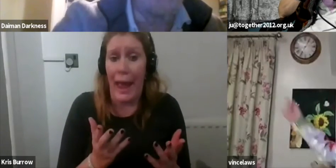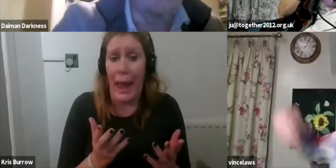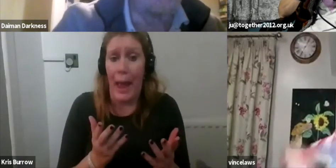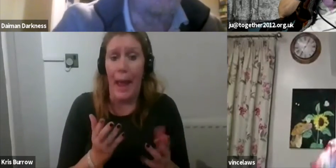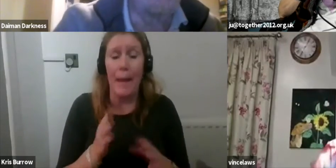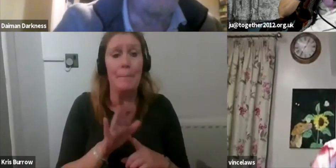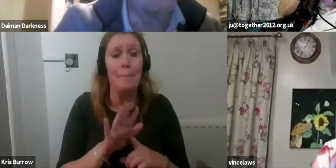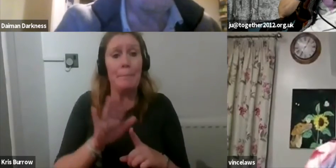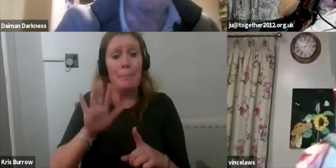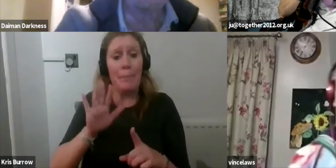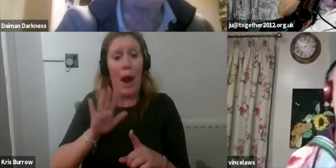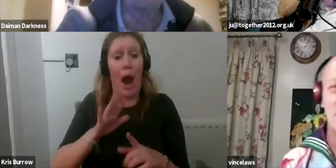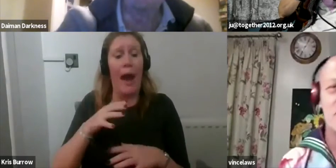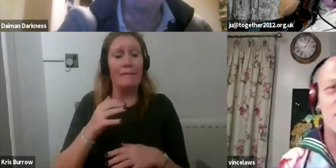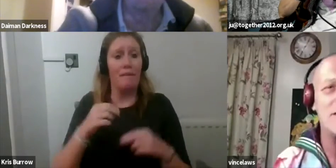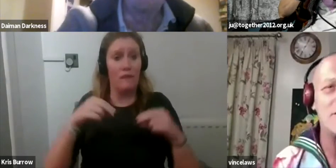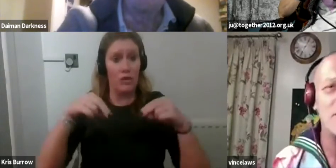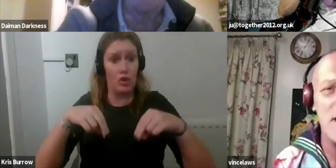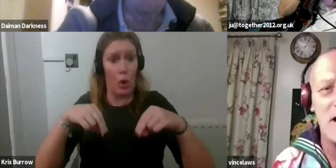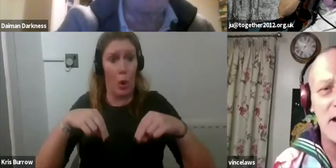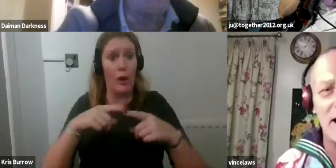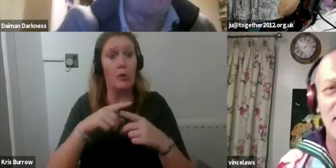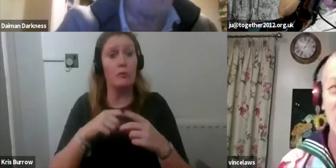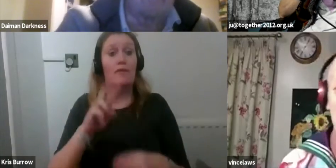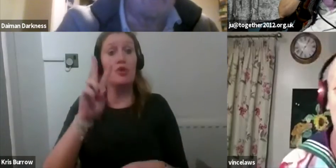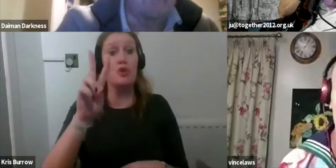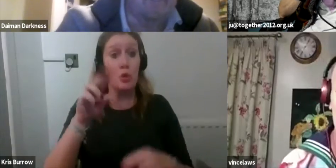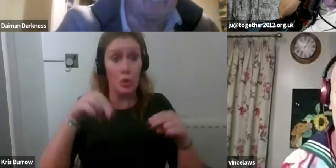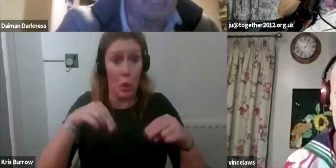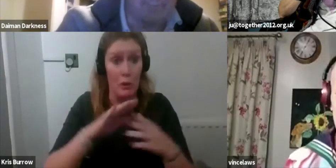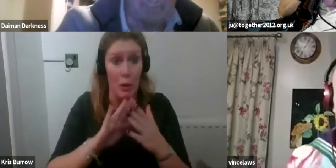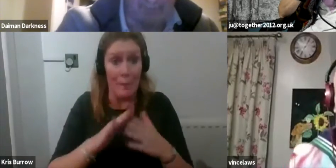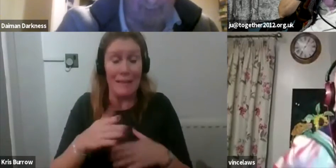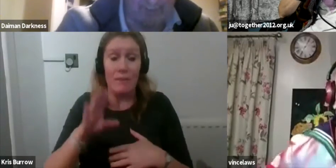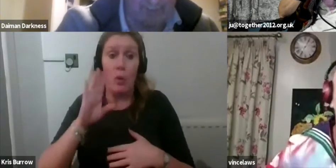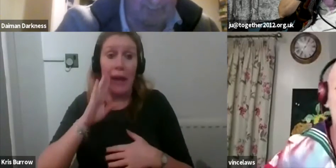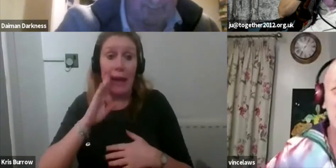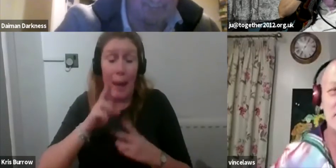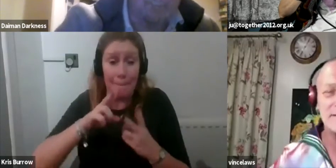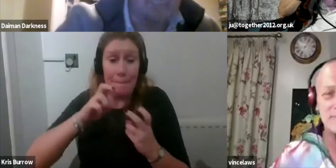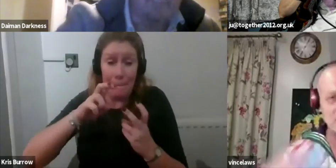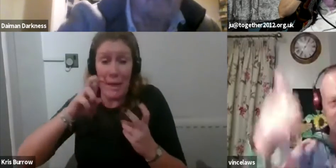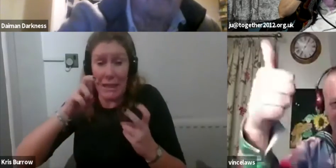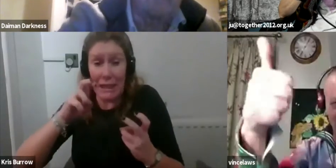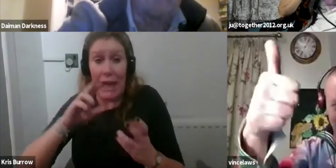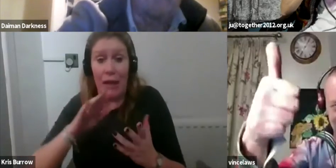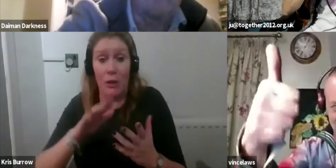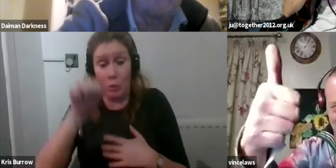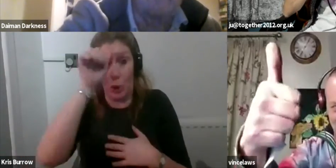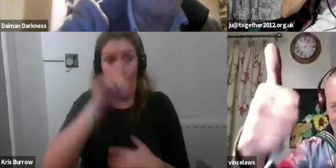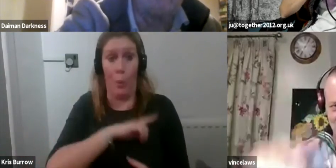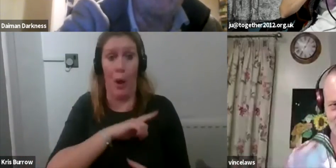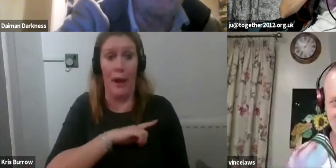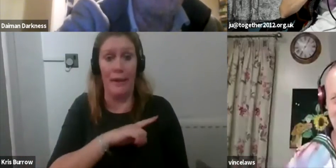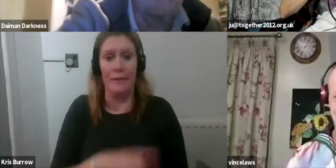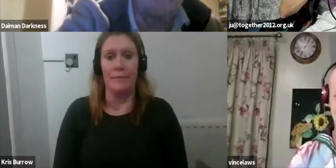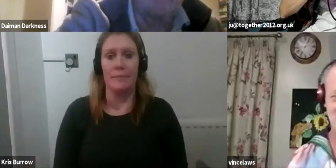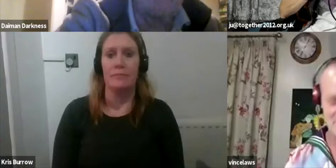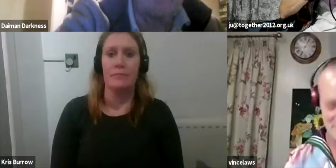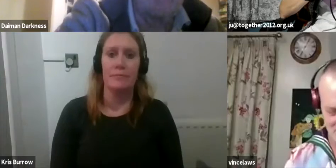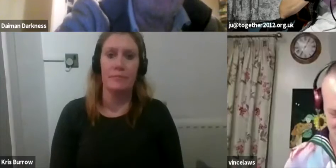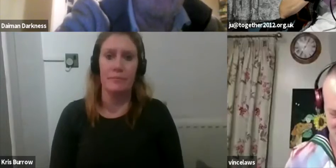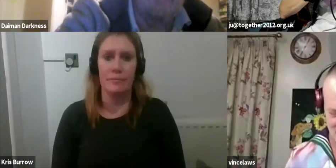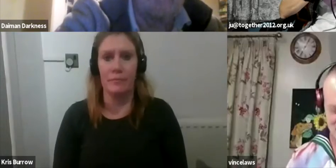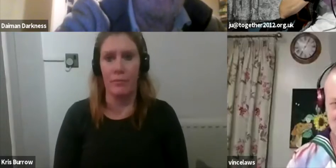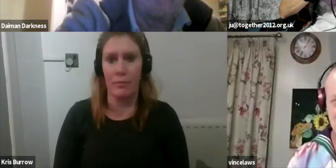my hound. I do have two hounds here, so if you hear a lot of barking and I get dragged off to one side, you'll know what it is. Well, that's grand.